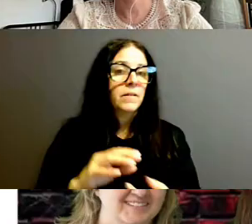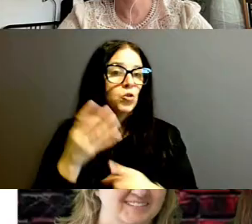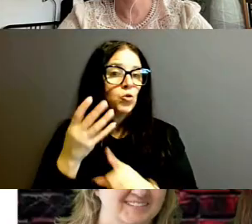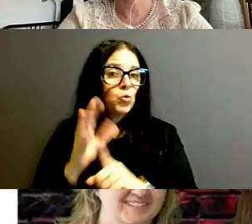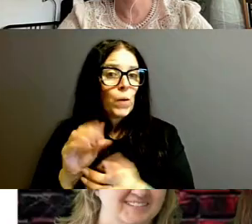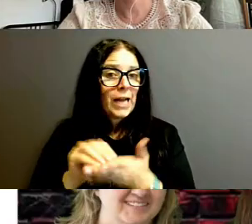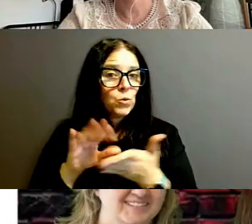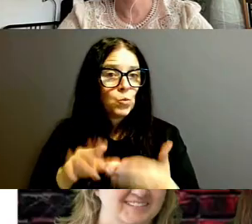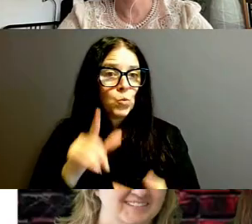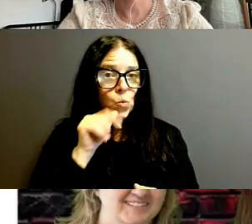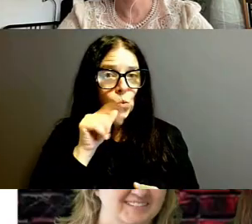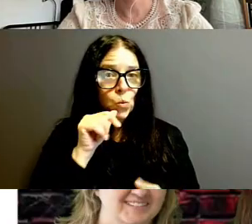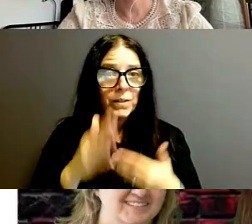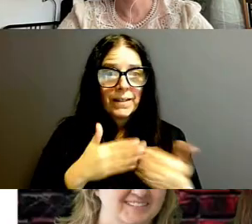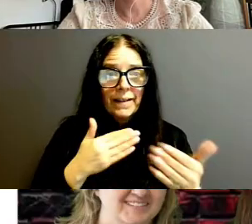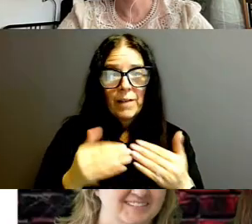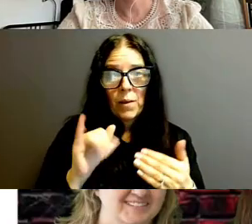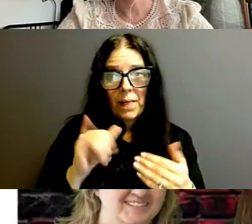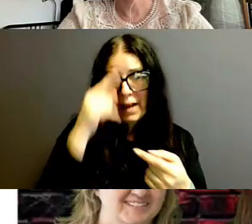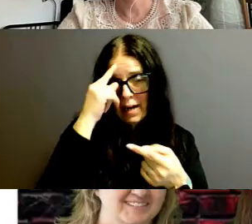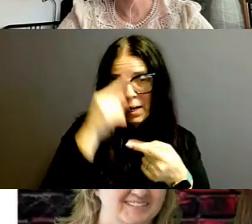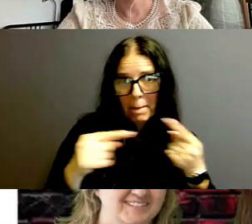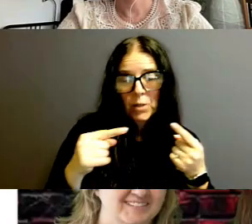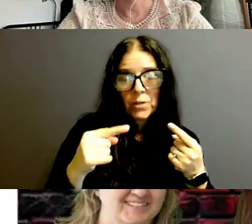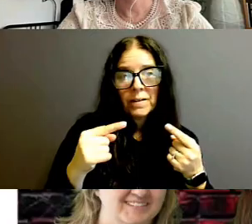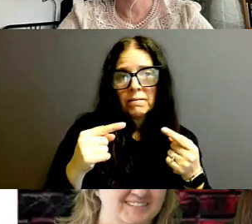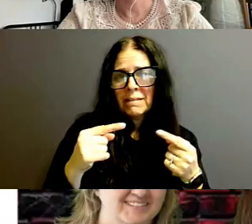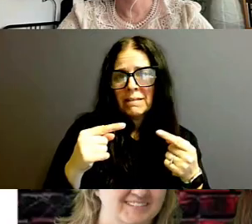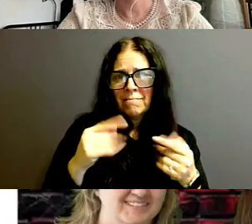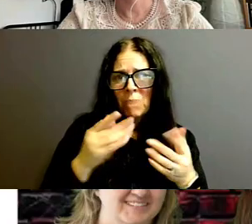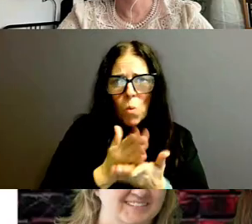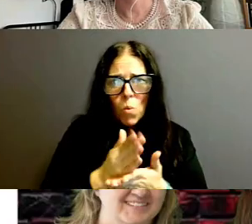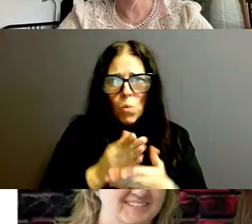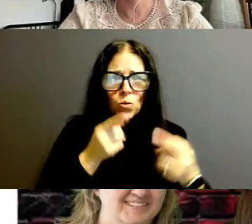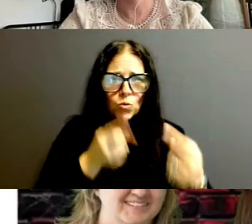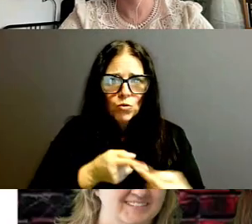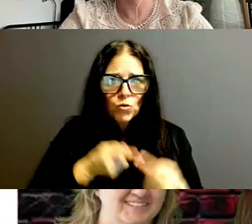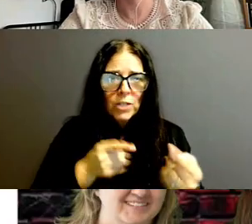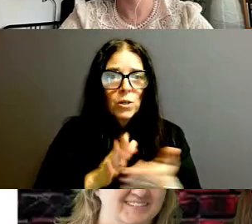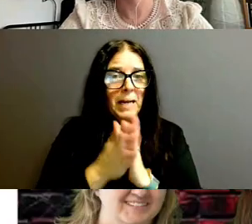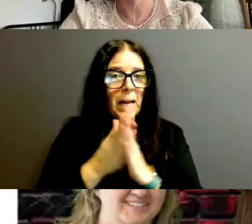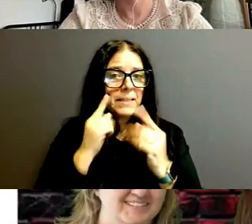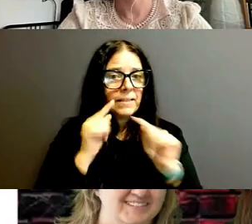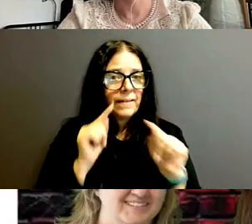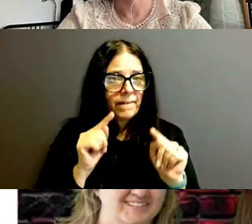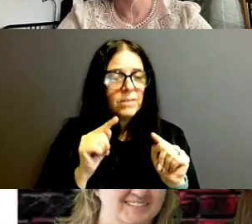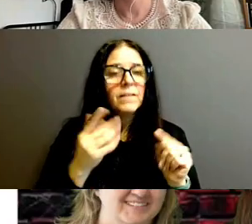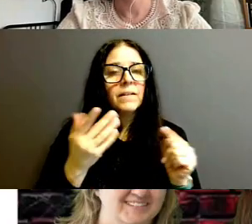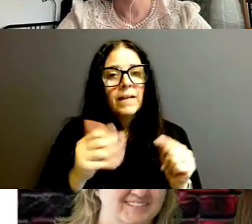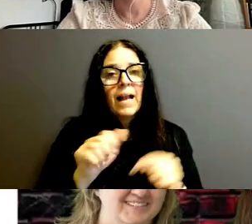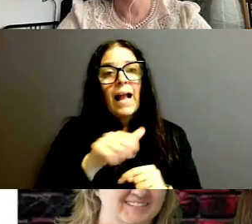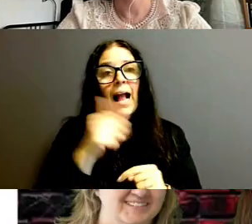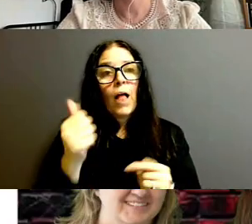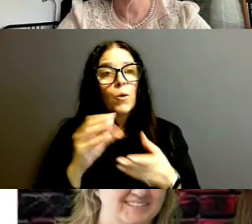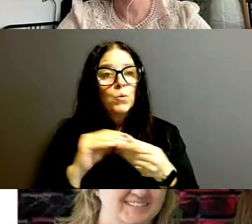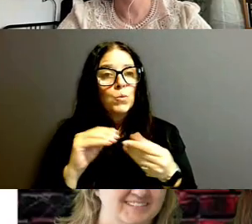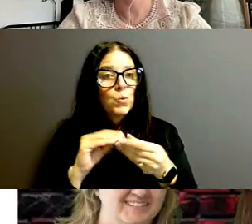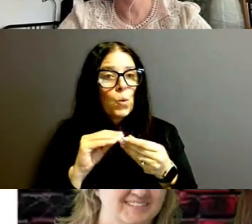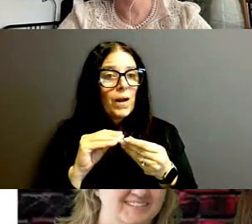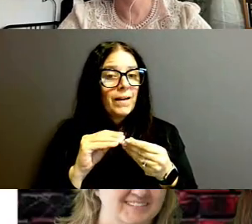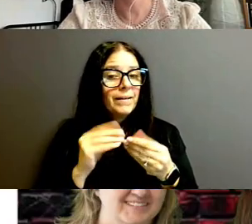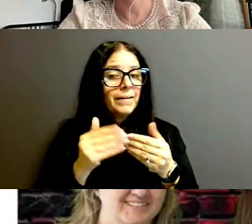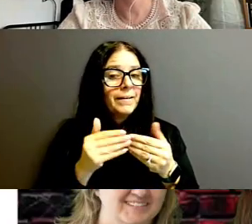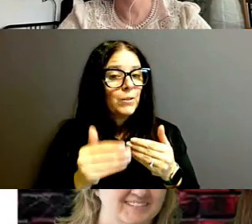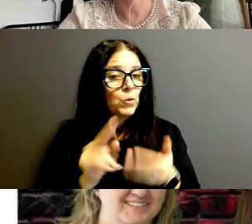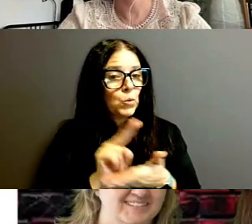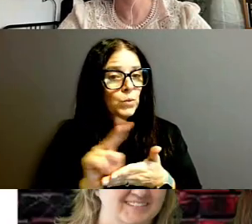who, despite adversity, has become successful. And then another story, which happens, 2 weeks later,